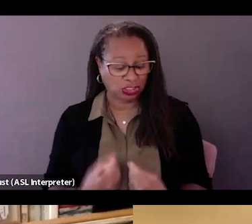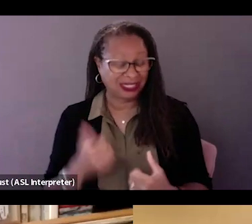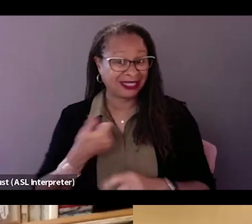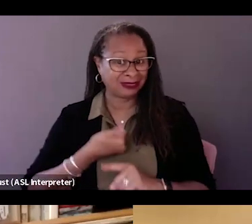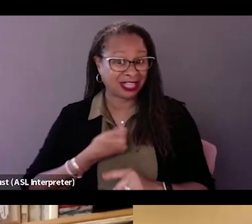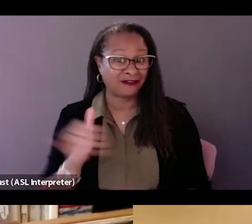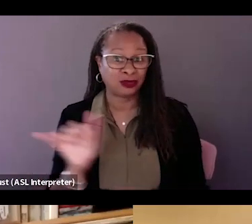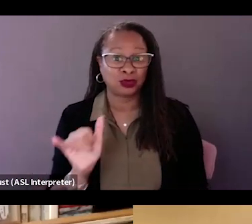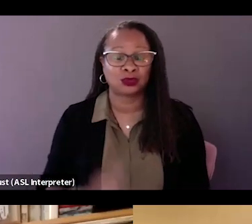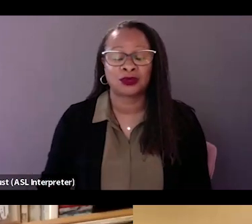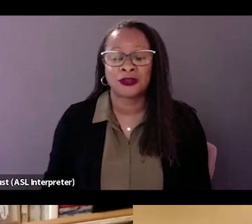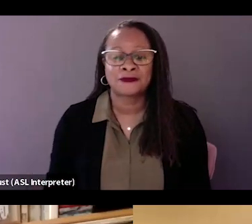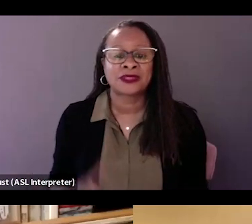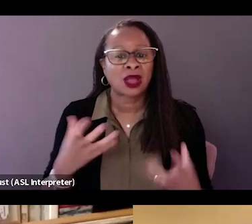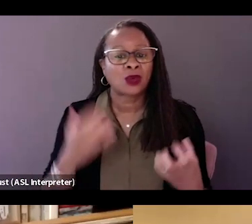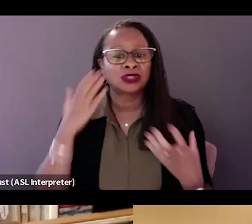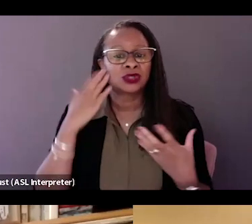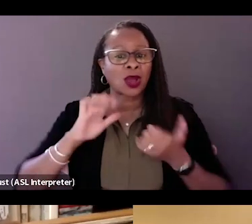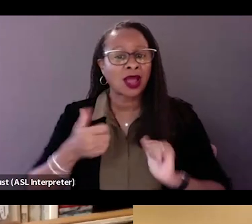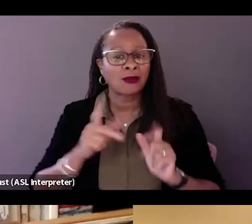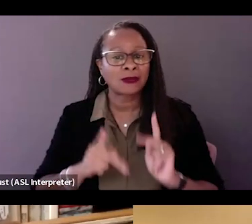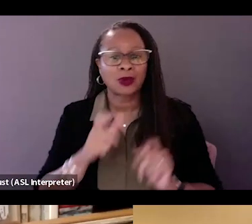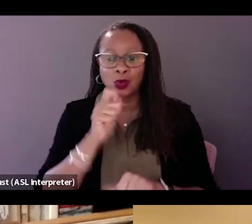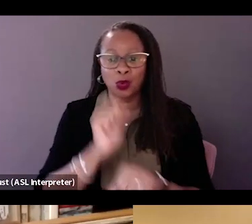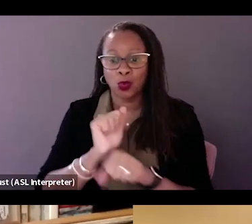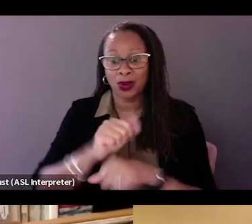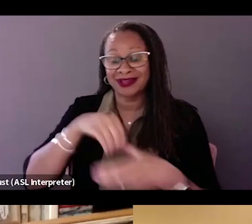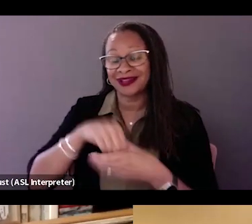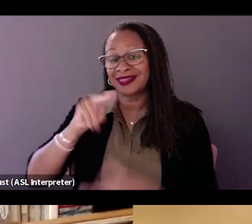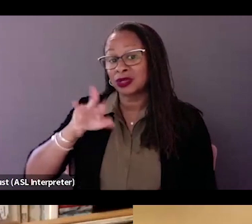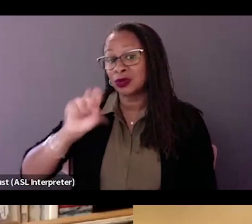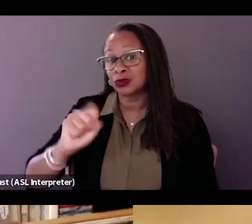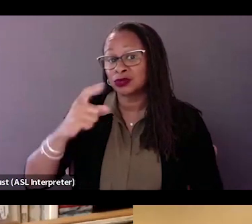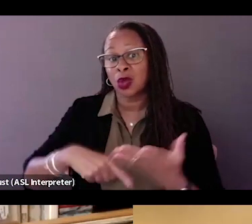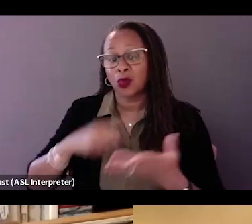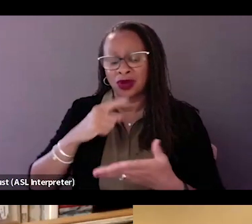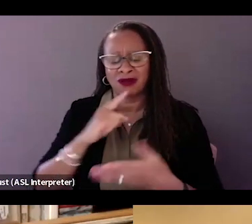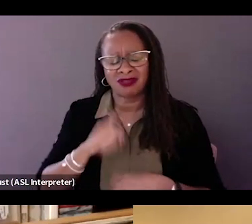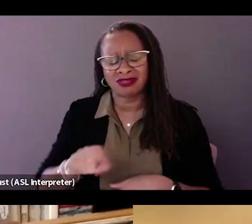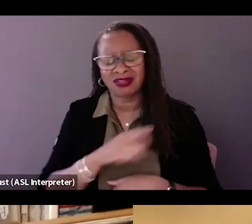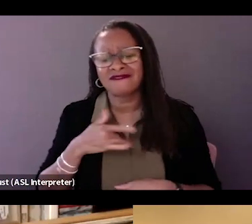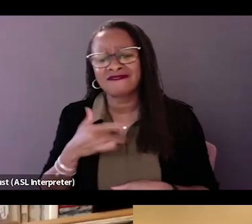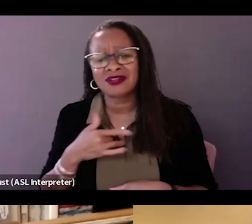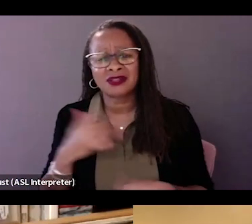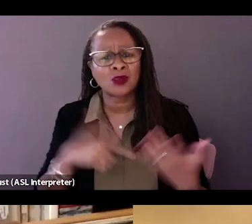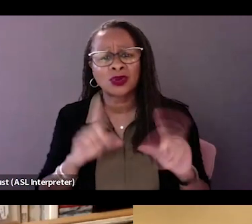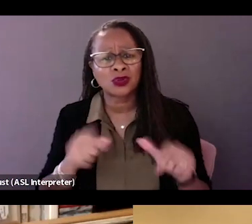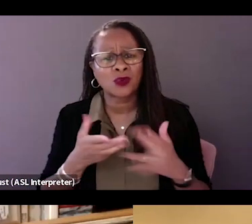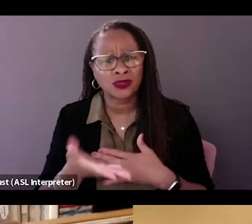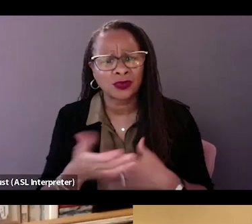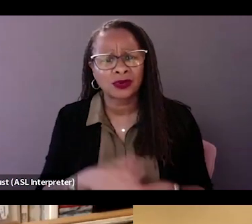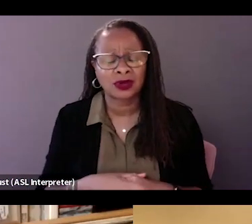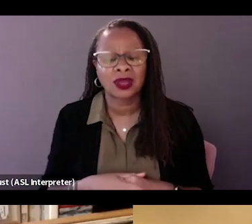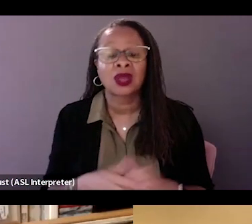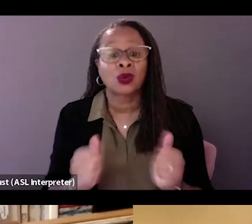I wanted to know how people who are working within the news, what is it that they are feeling? What is it that they're going through? And with